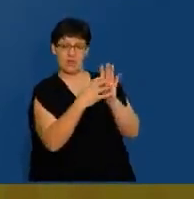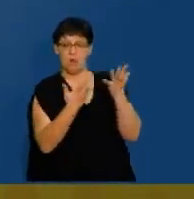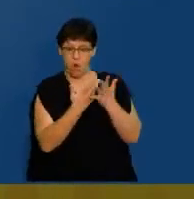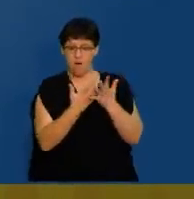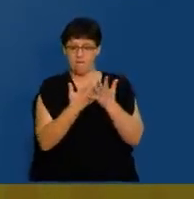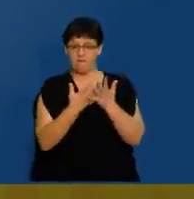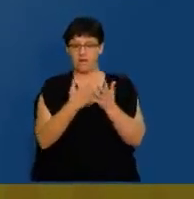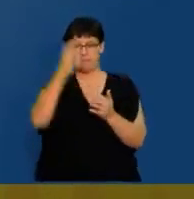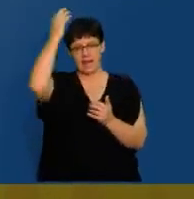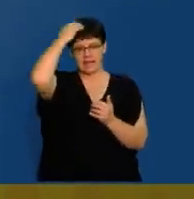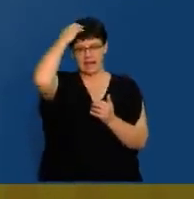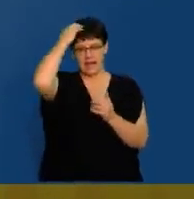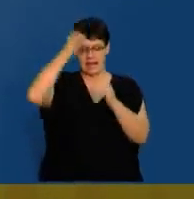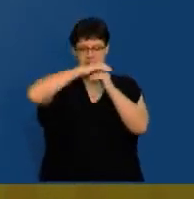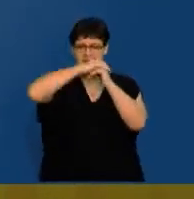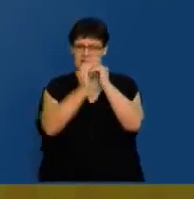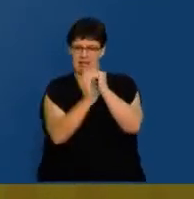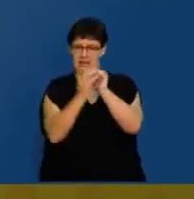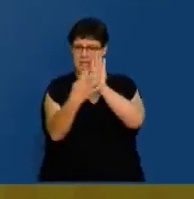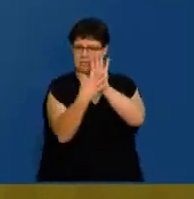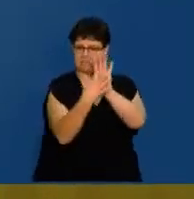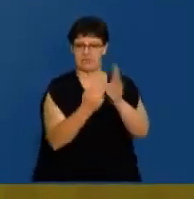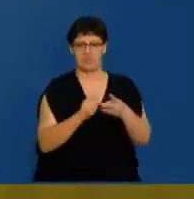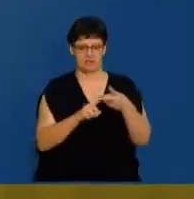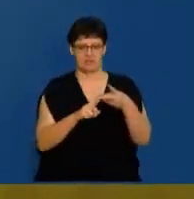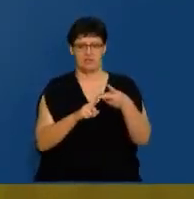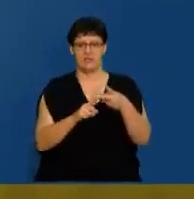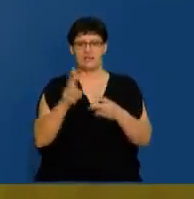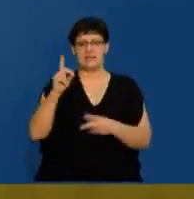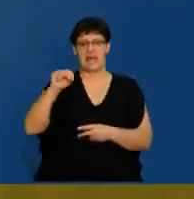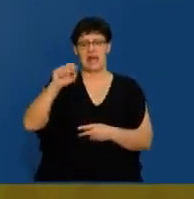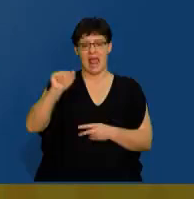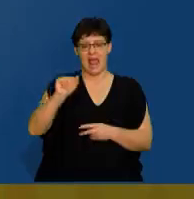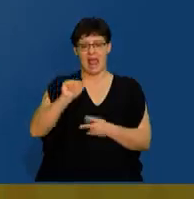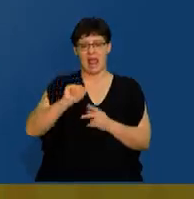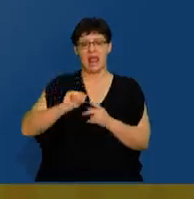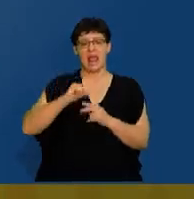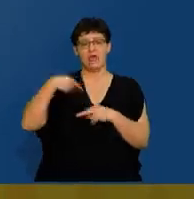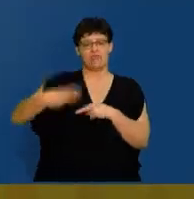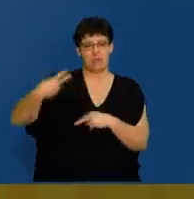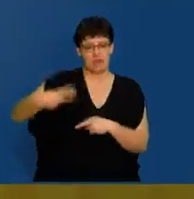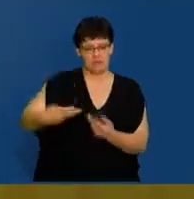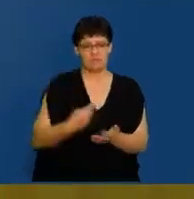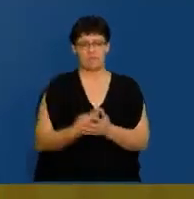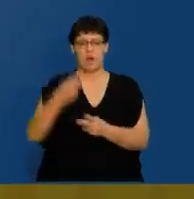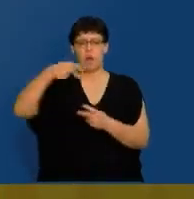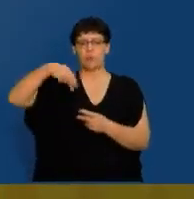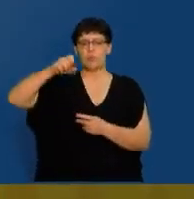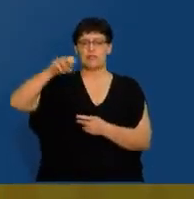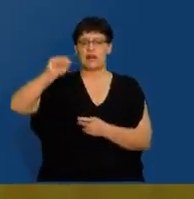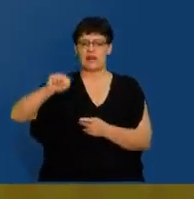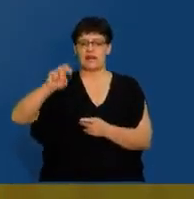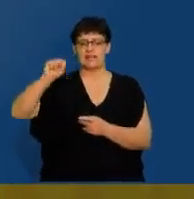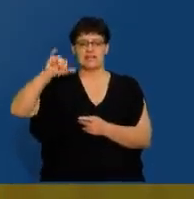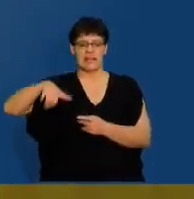evolution, skulls. There are flow charts like DNA replication. There is protein synthesis, which contain